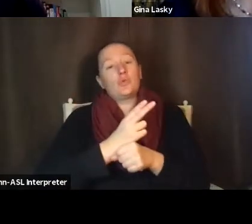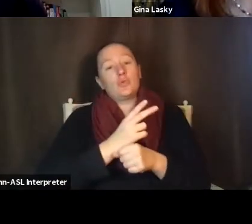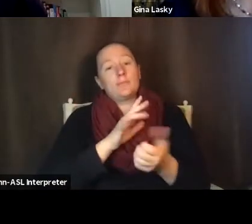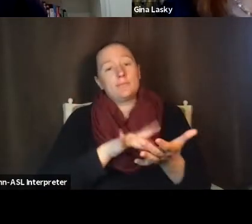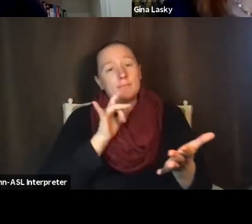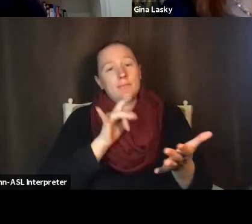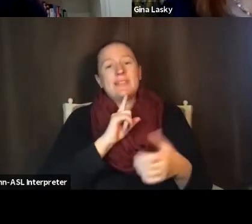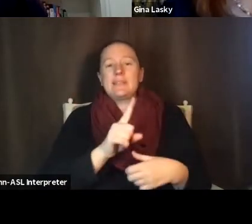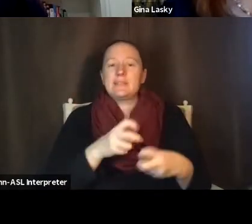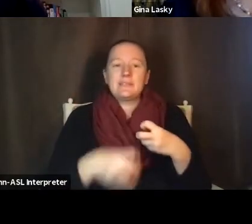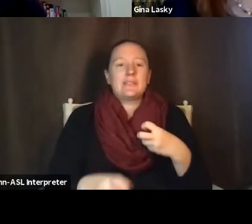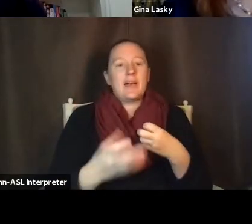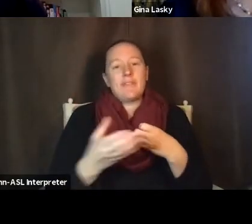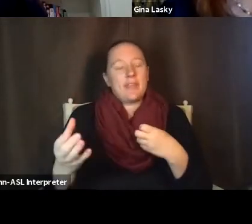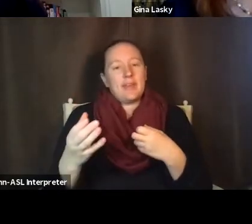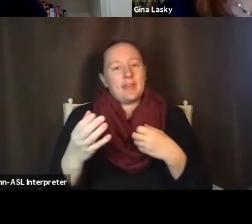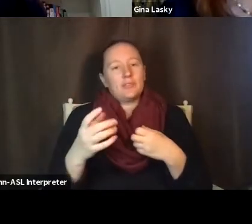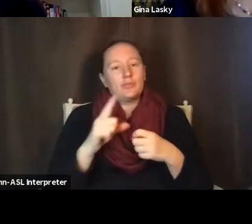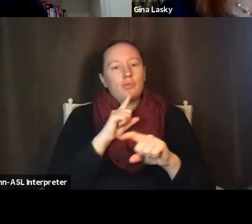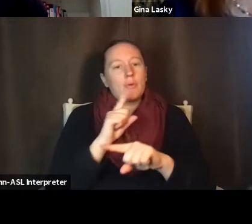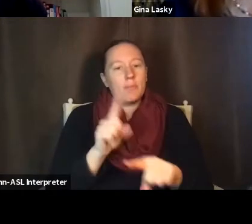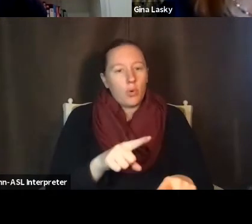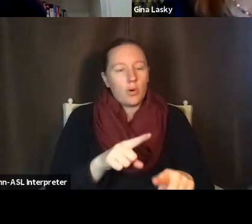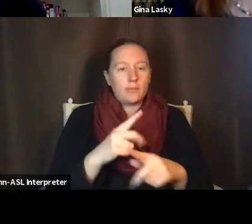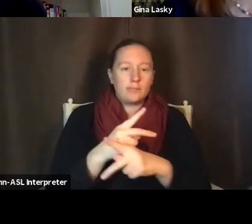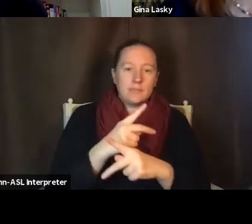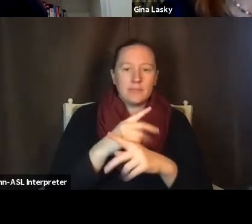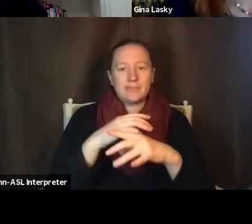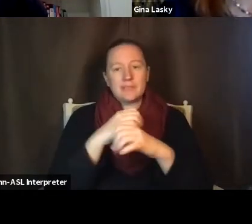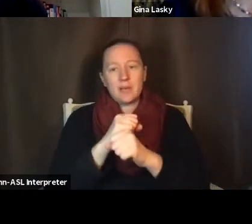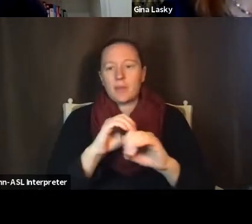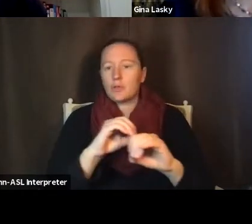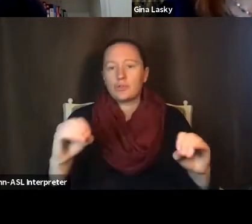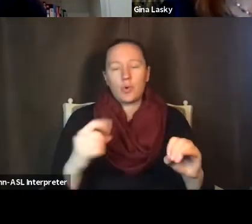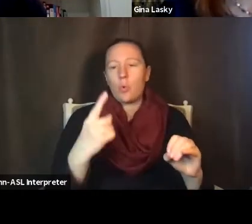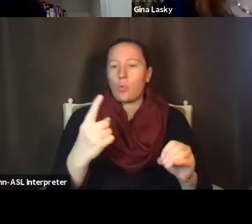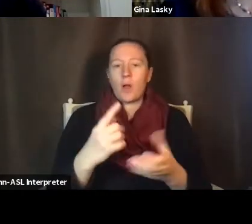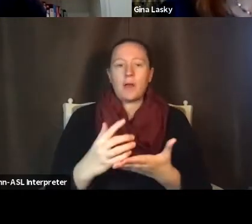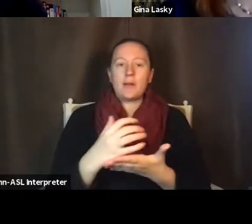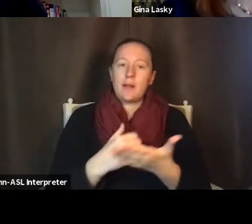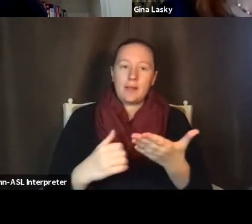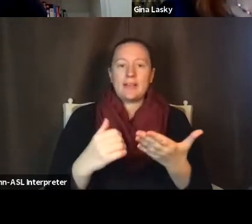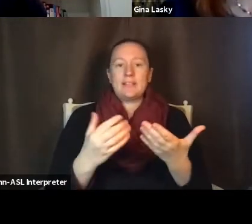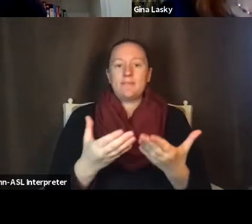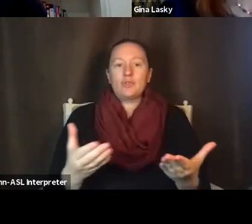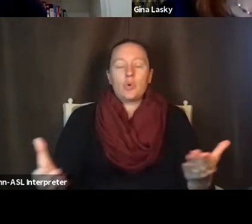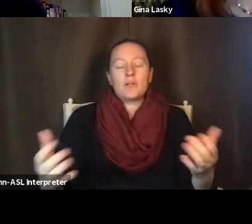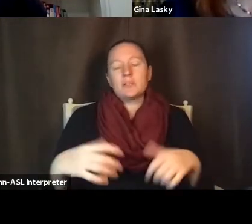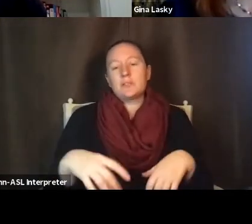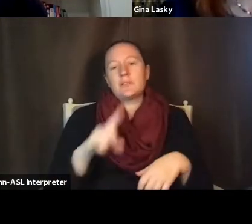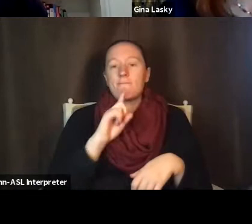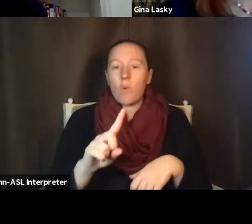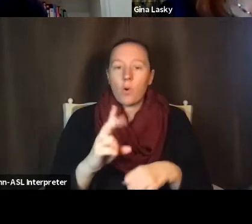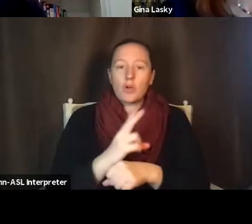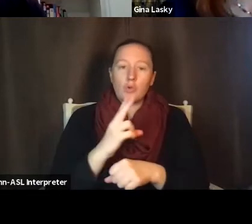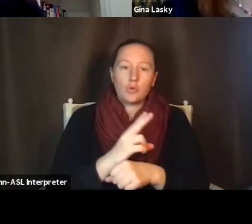very difficult metric to report and to summarize for the state. There is no one collective source for services and for utilization, no